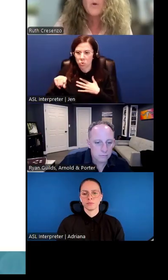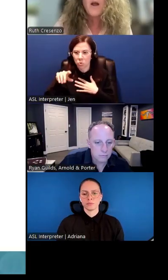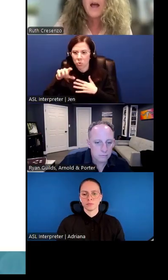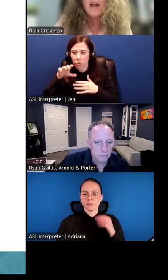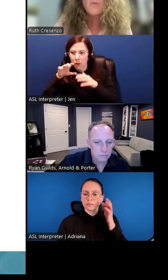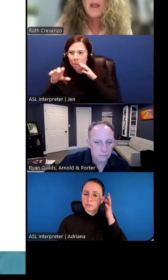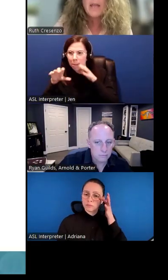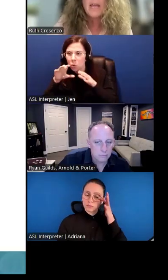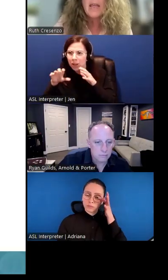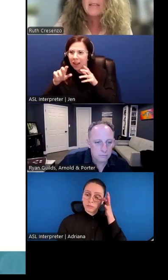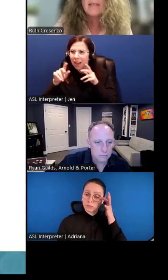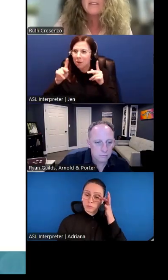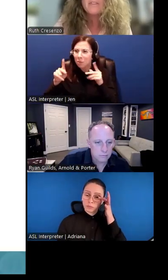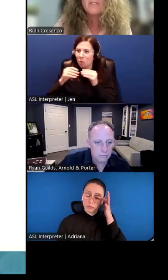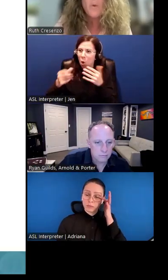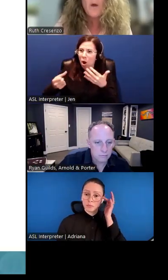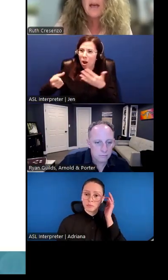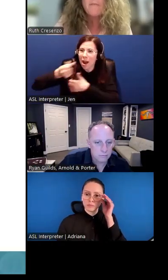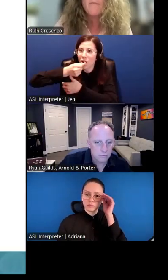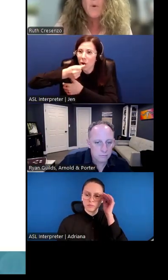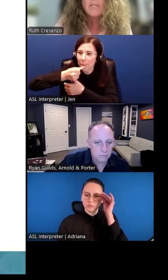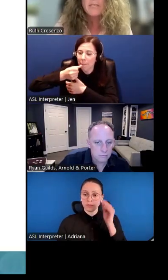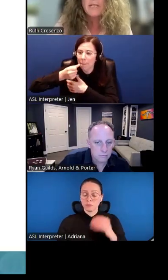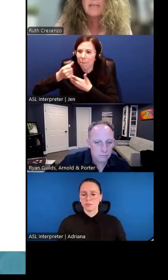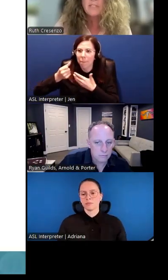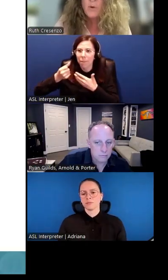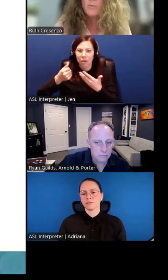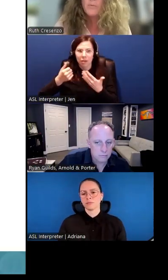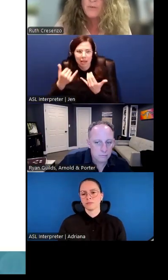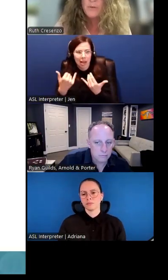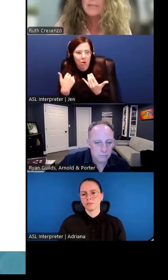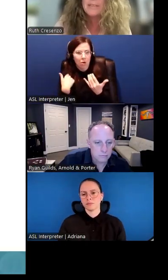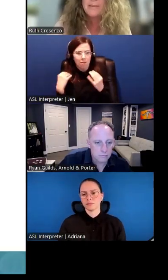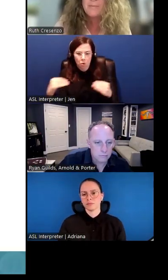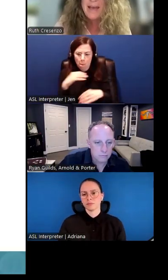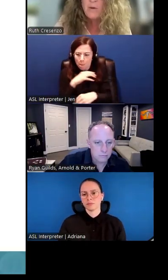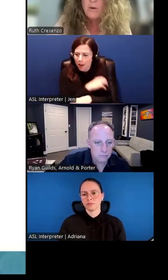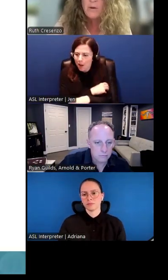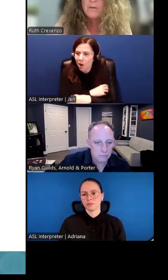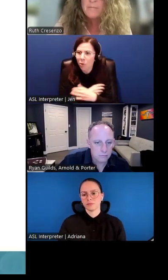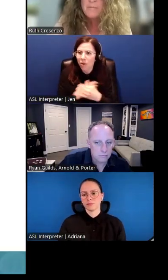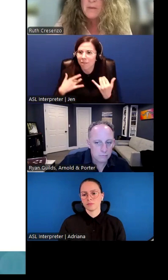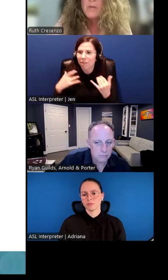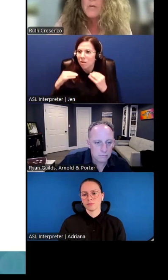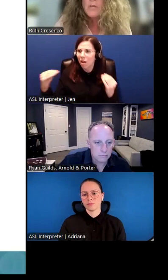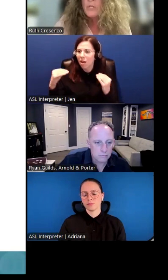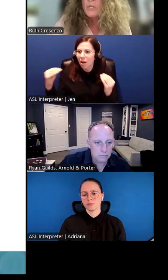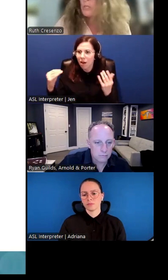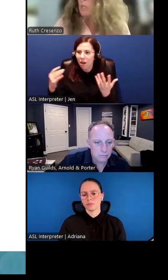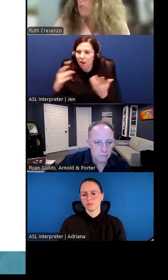who are higher ranking, and they don't have a voice and they don't feel empowered.